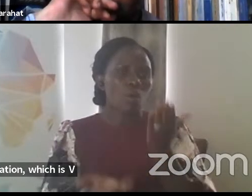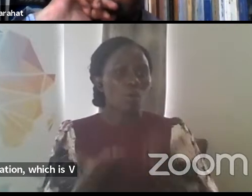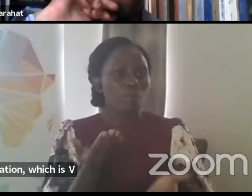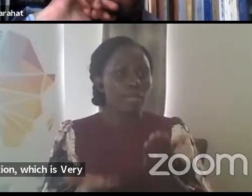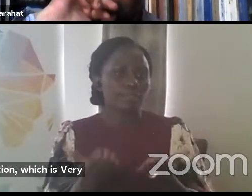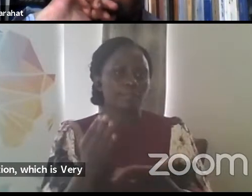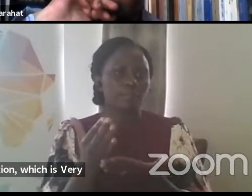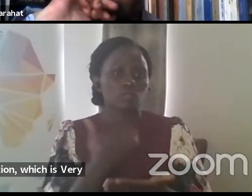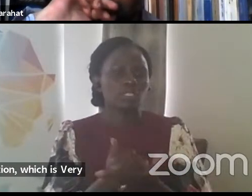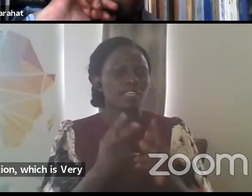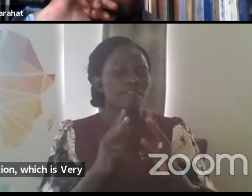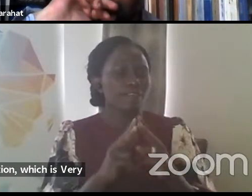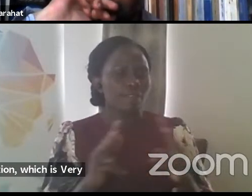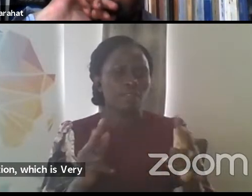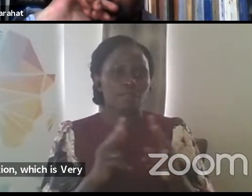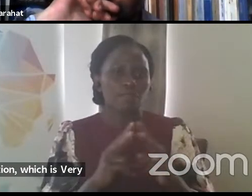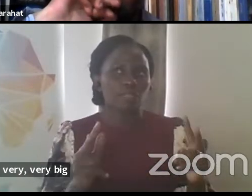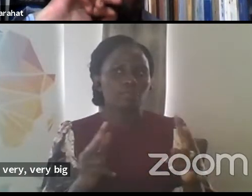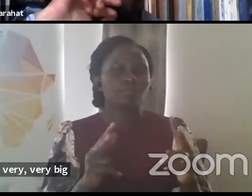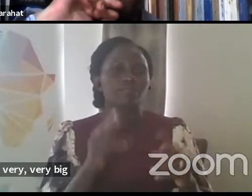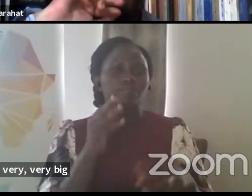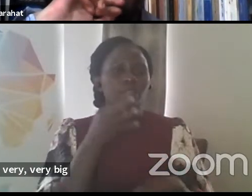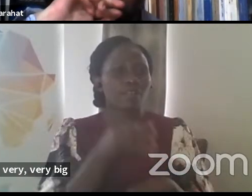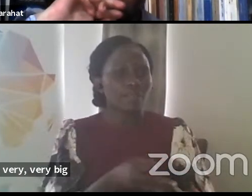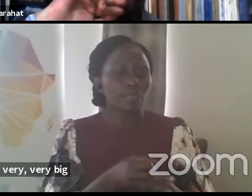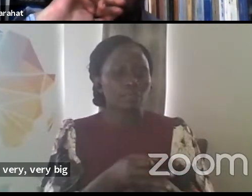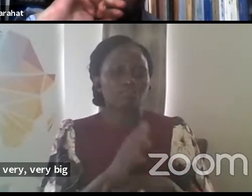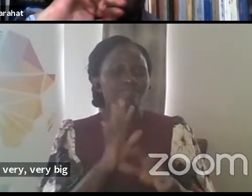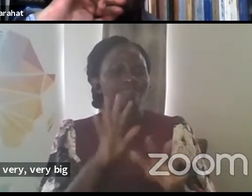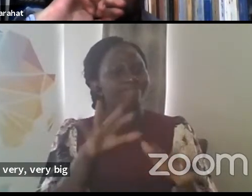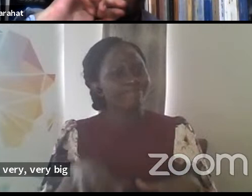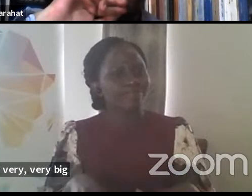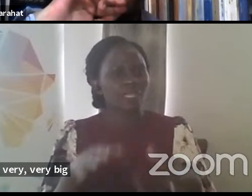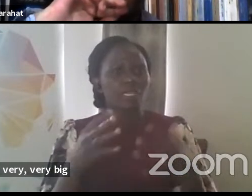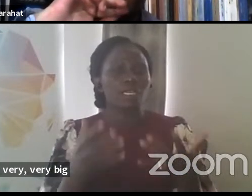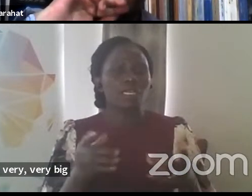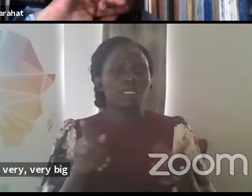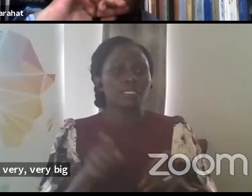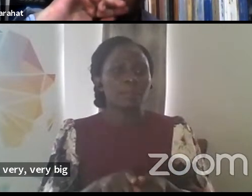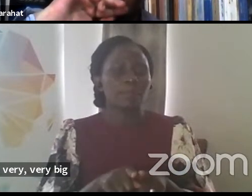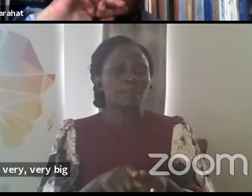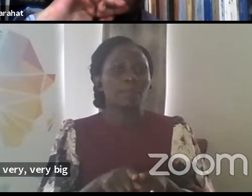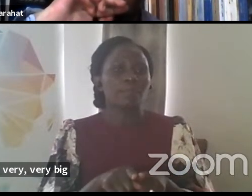It's very vague and in a way allows the